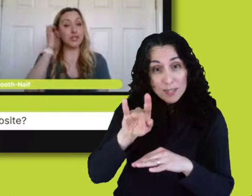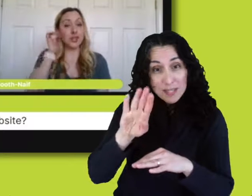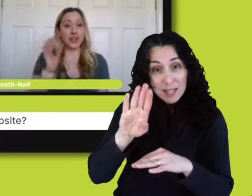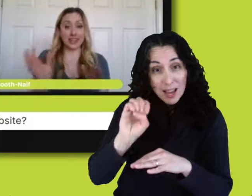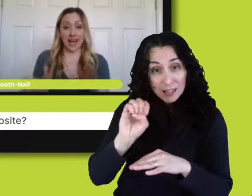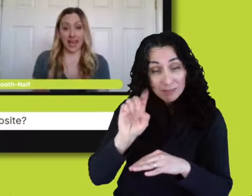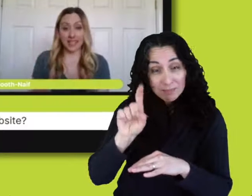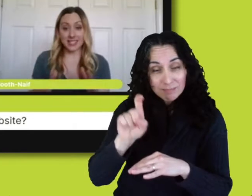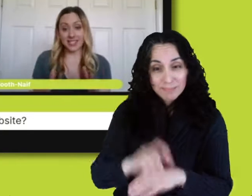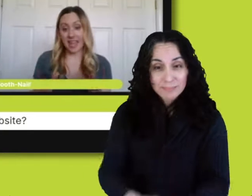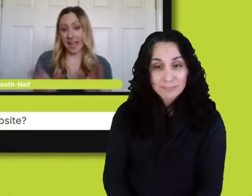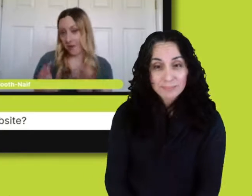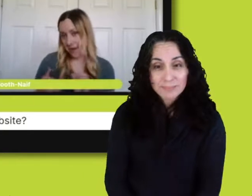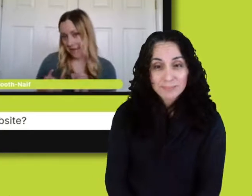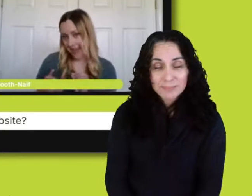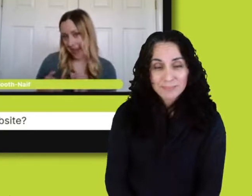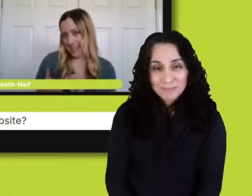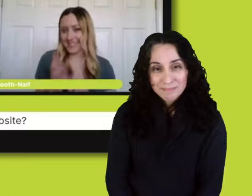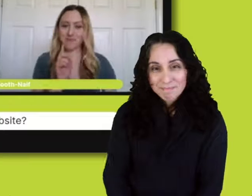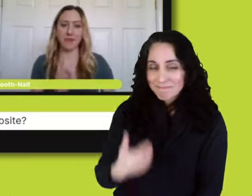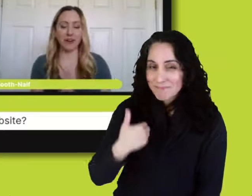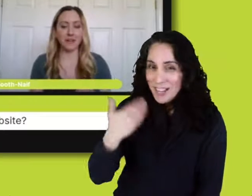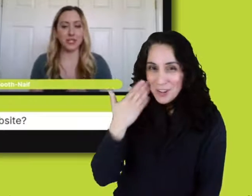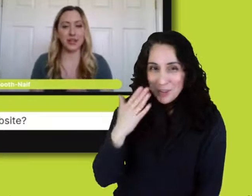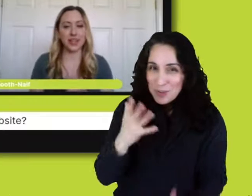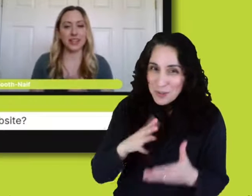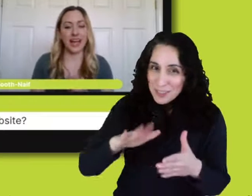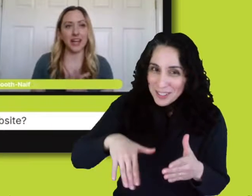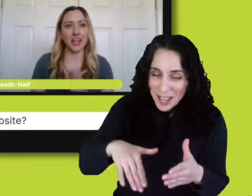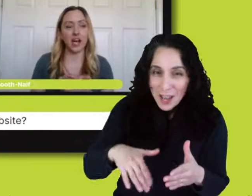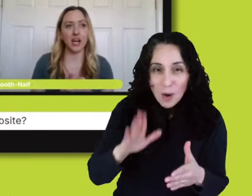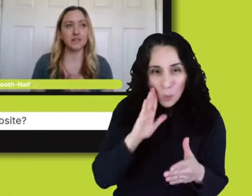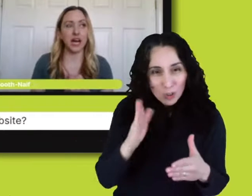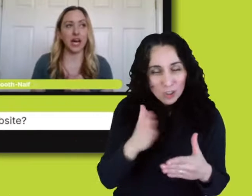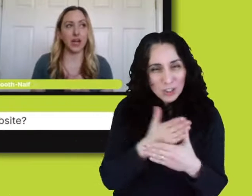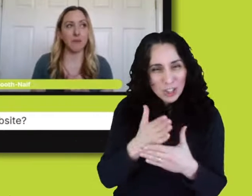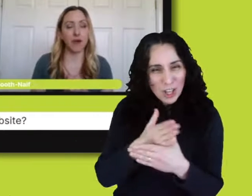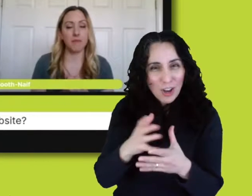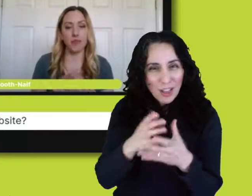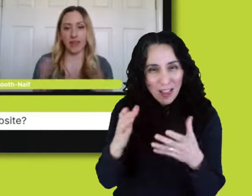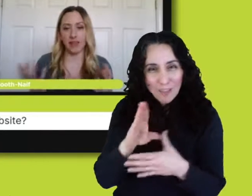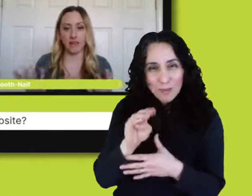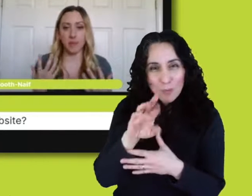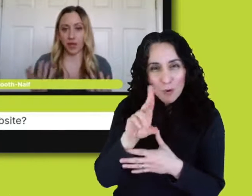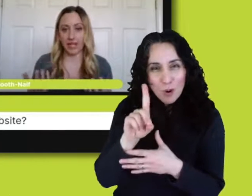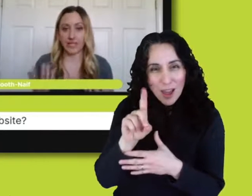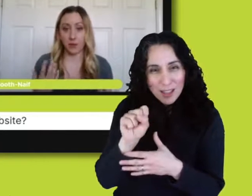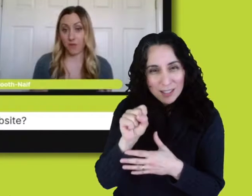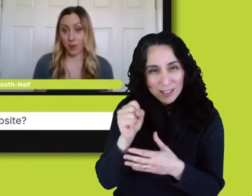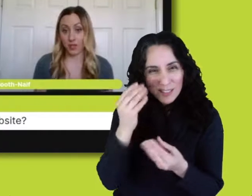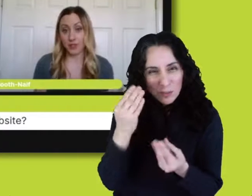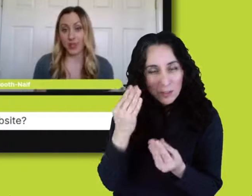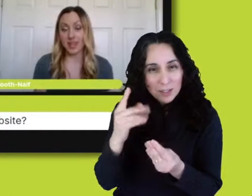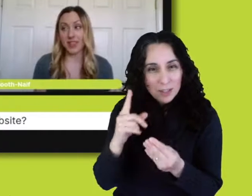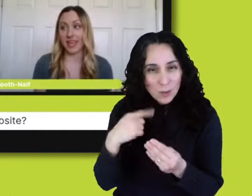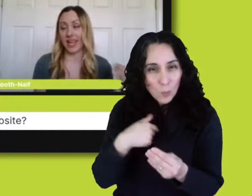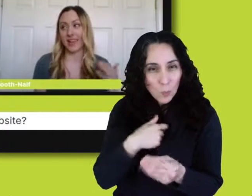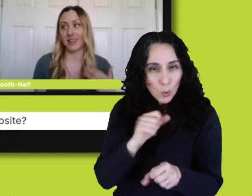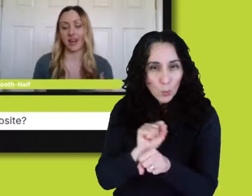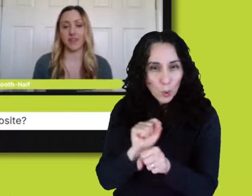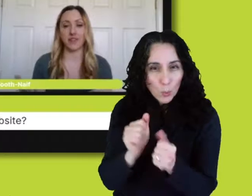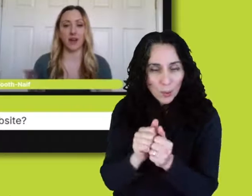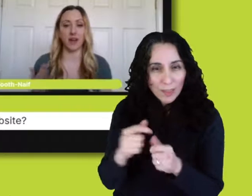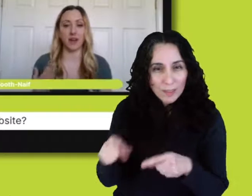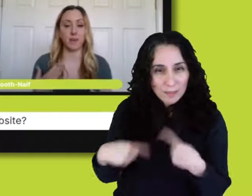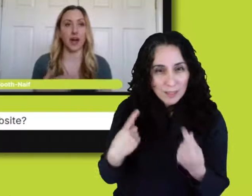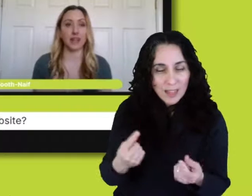We're going to be sharing a lot. I don't know yet, but we're going to be sharing a lot of like a lot of the brands that we've worked with and